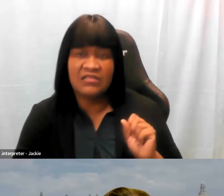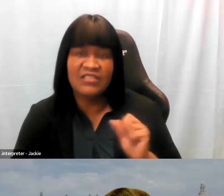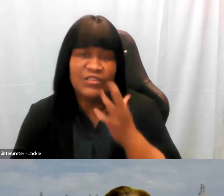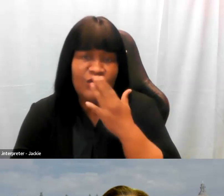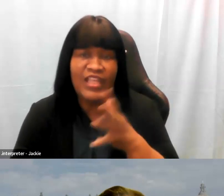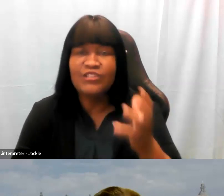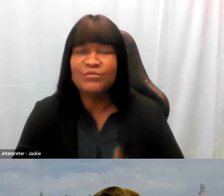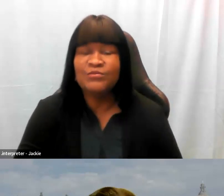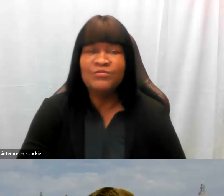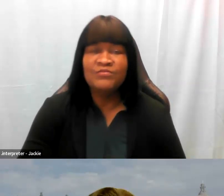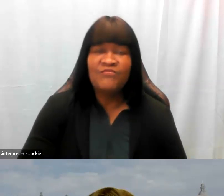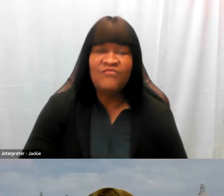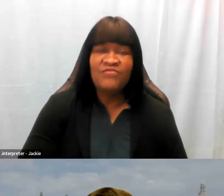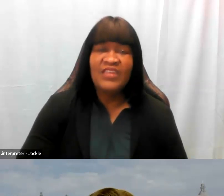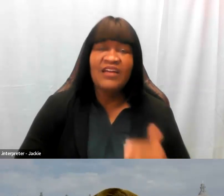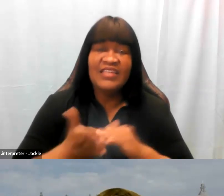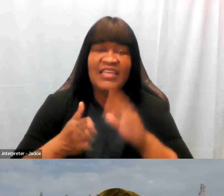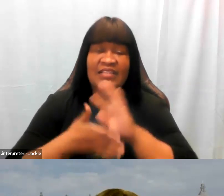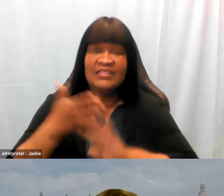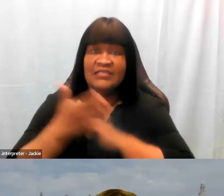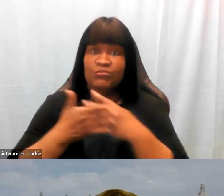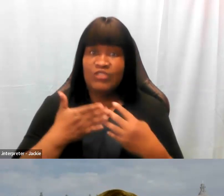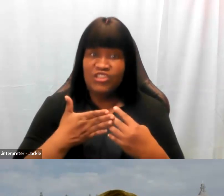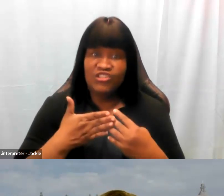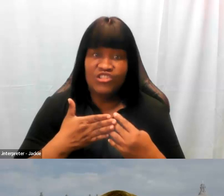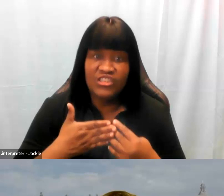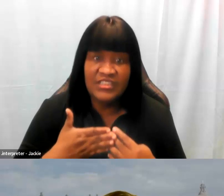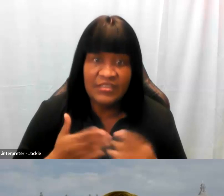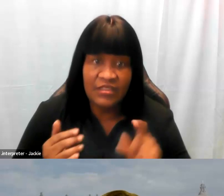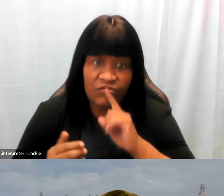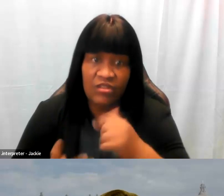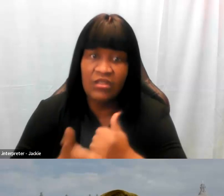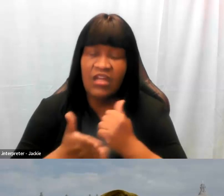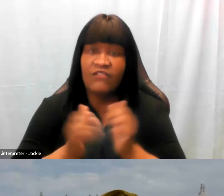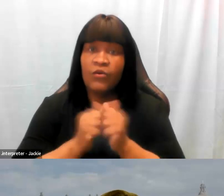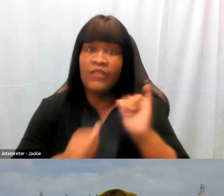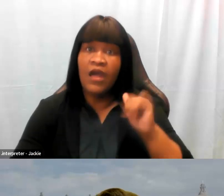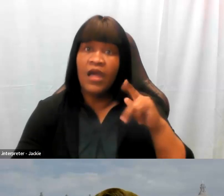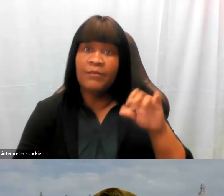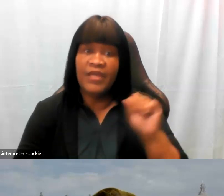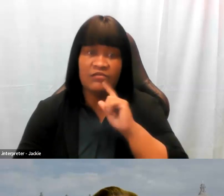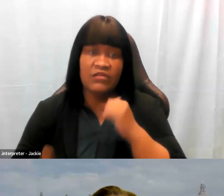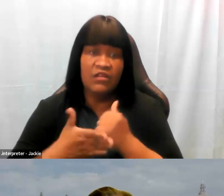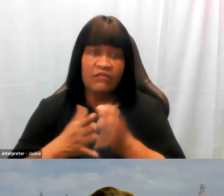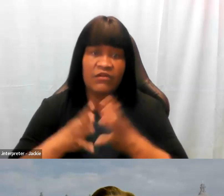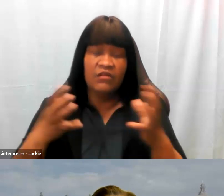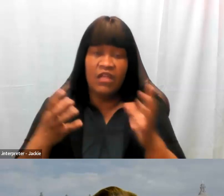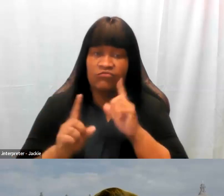thanks. And I'll just say that spreadsheet with the icons, that's really, really helpful. And I